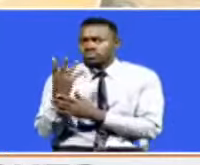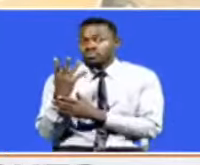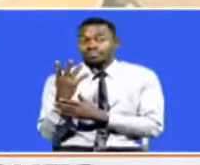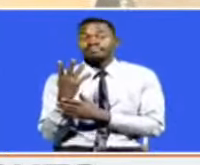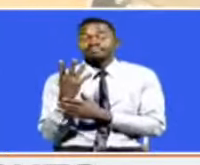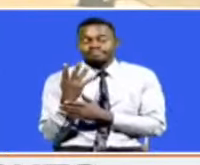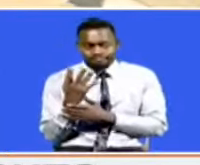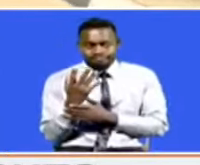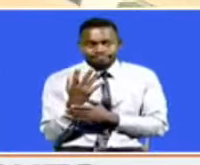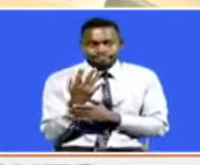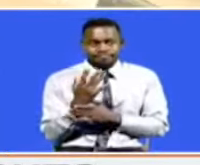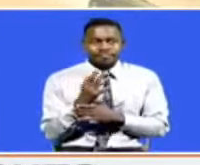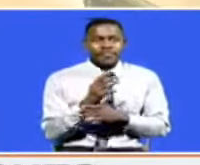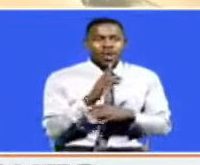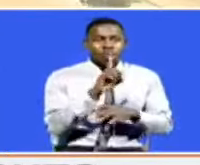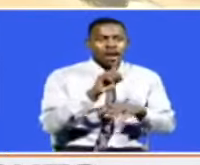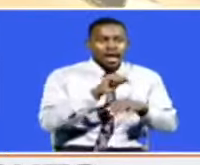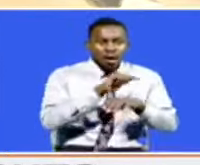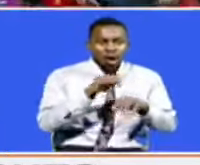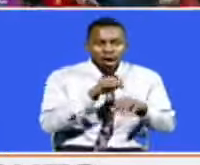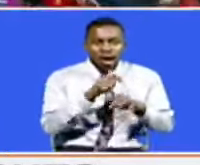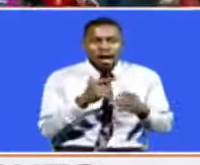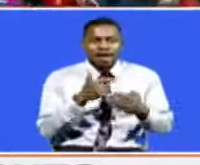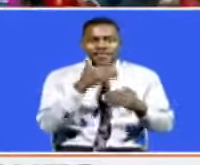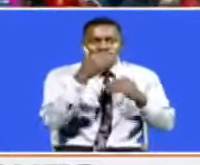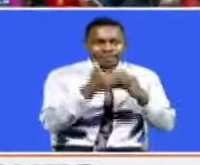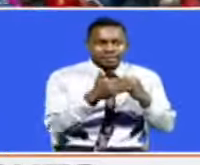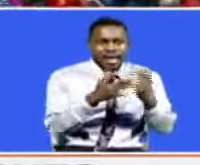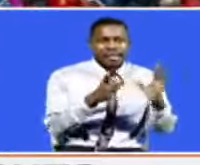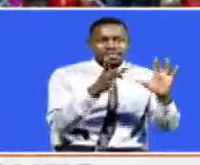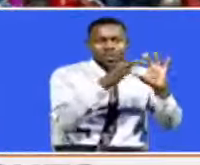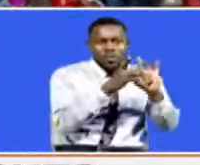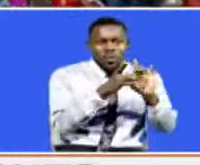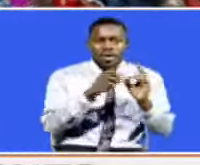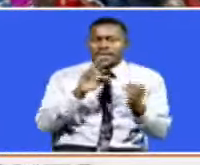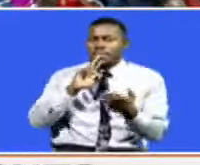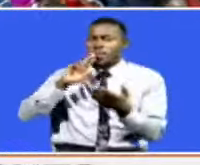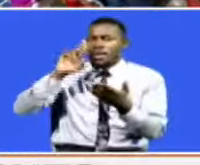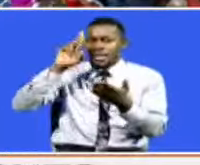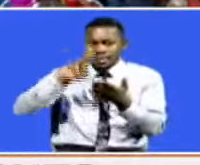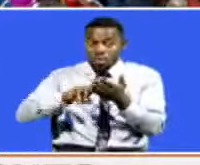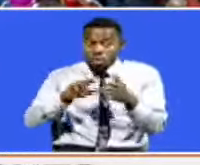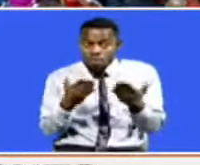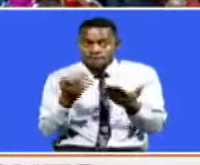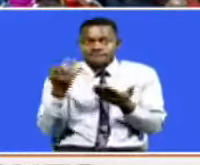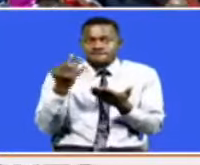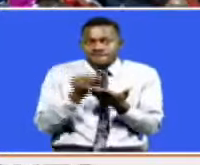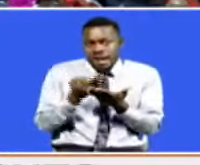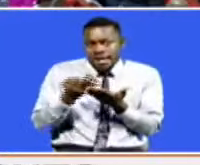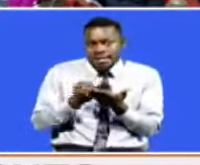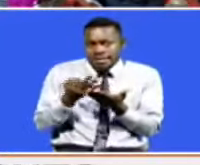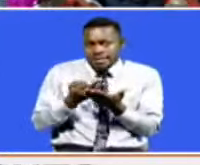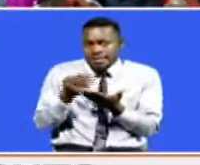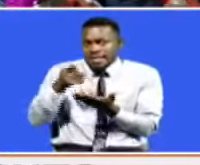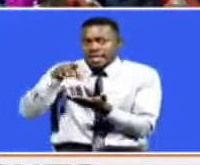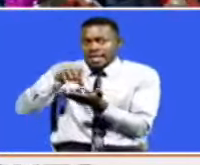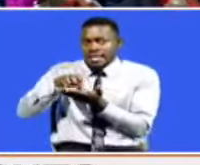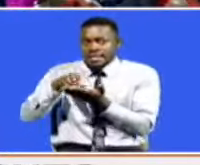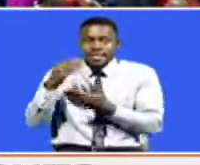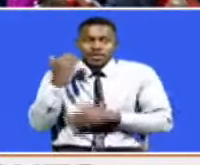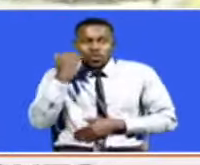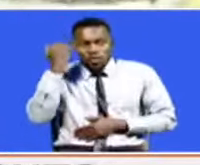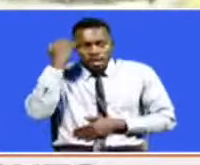Hours after the Azimio coalition filed a suit in court accusing the National Assembly Speaker Moses Wetangula of usurping and violating